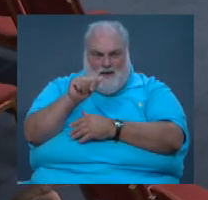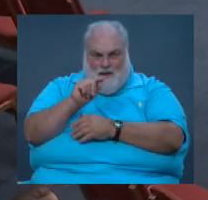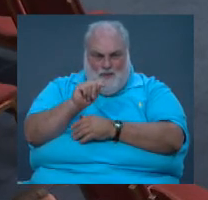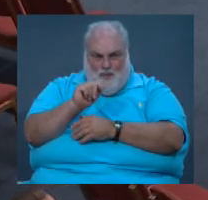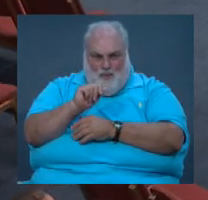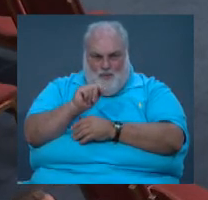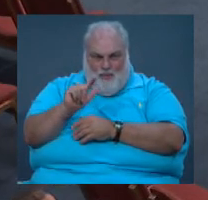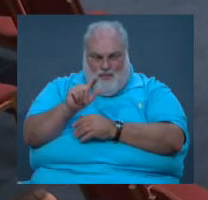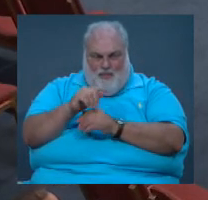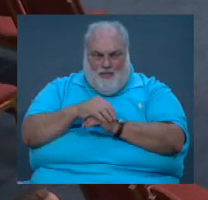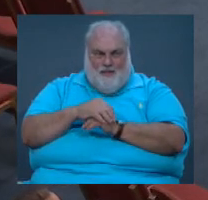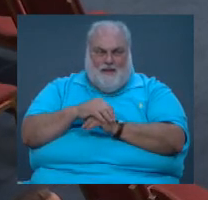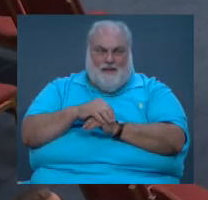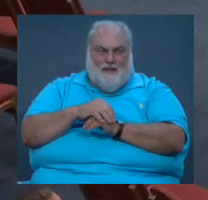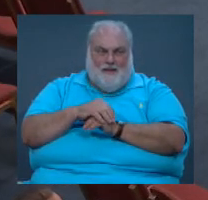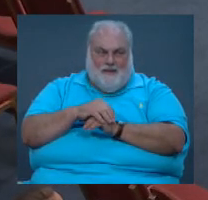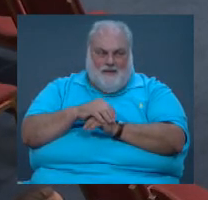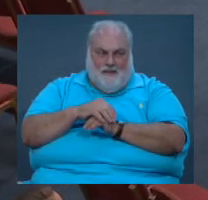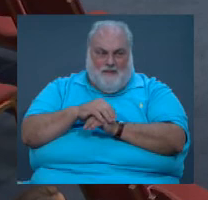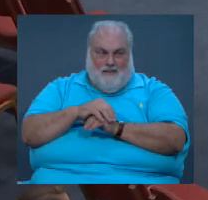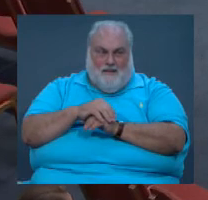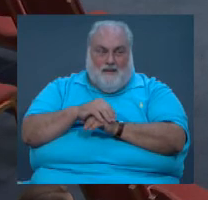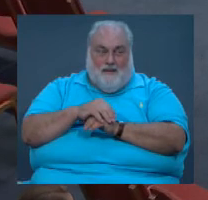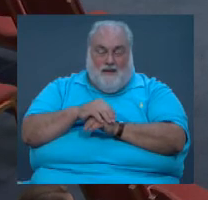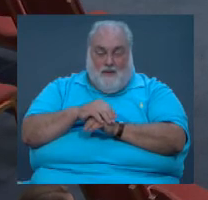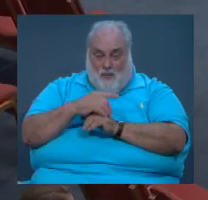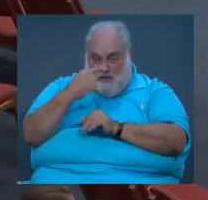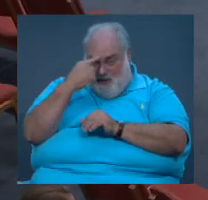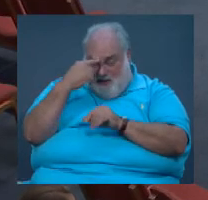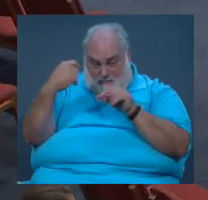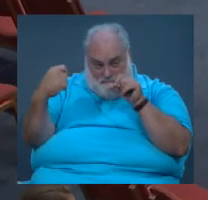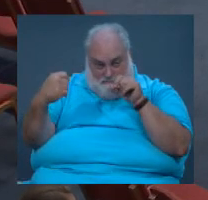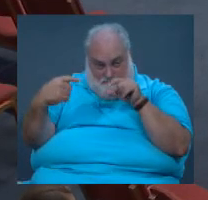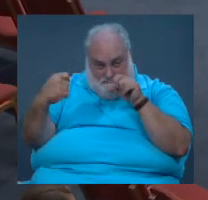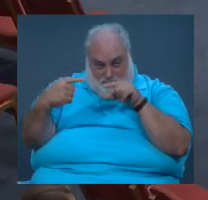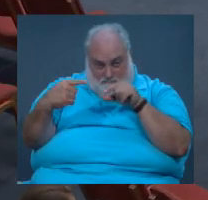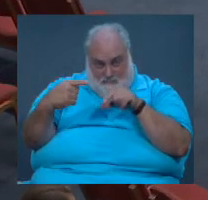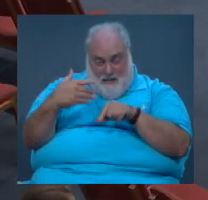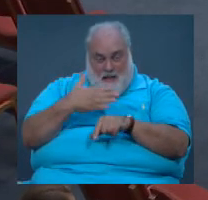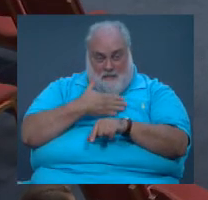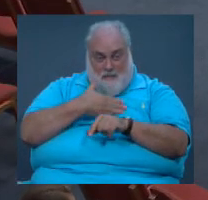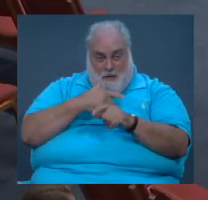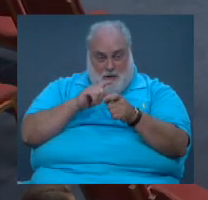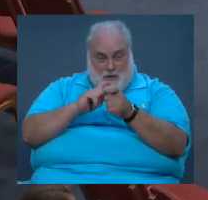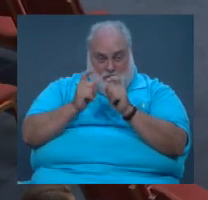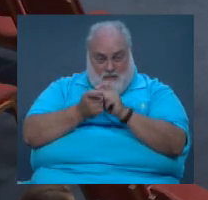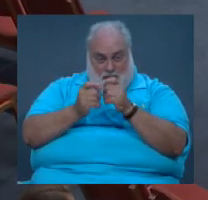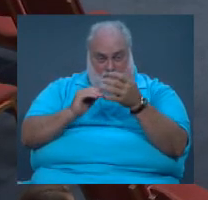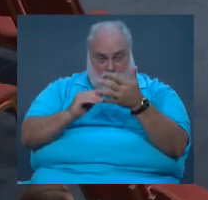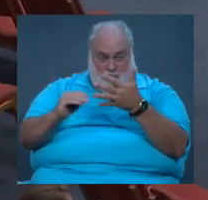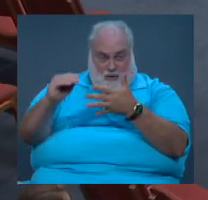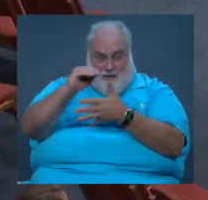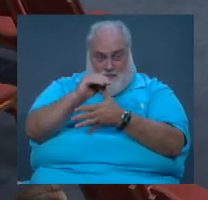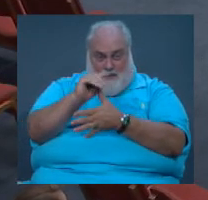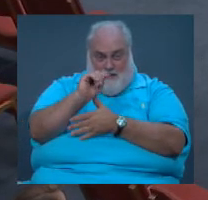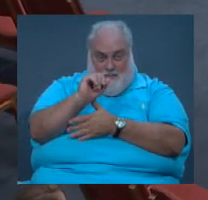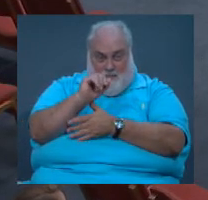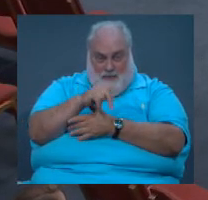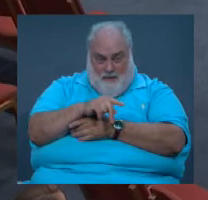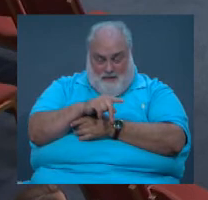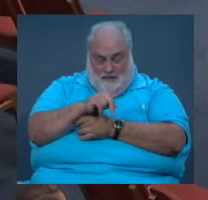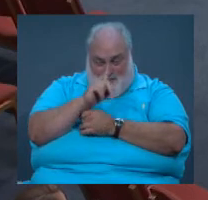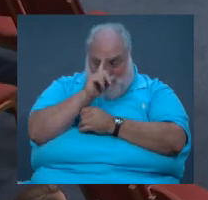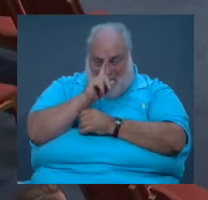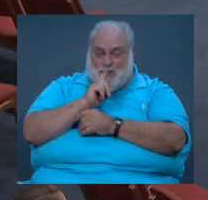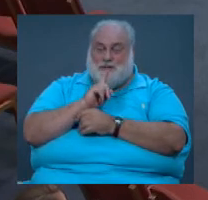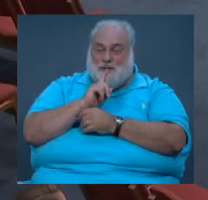it's all, these are all equalized priorities. Well, we were thinking alike, so I'm glad you changed it, so move it up to the top of the list. I'll make certain